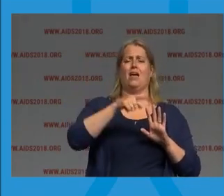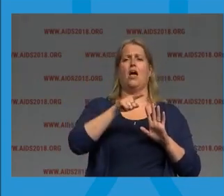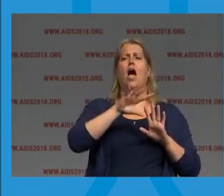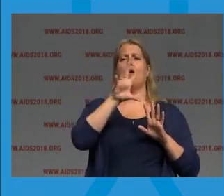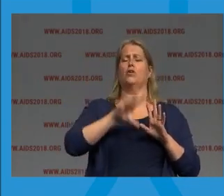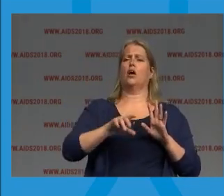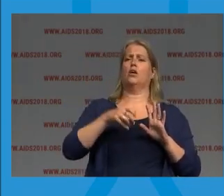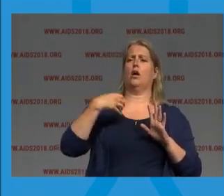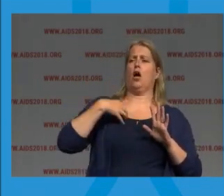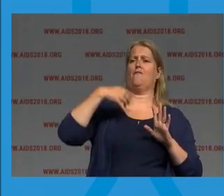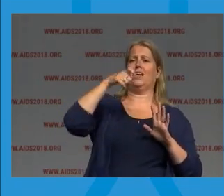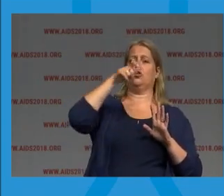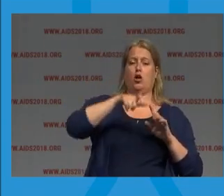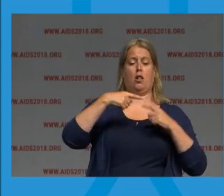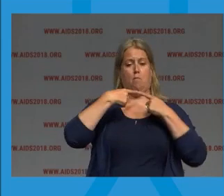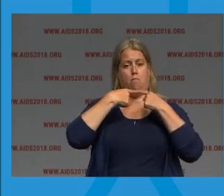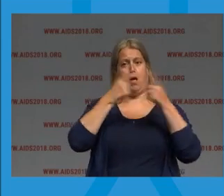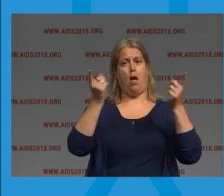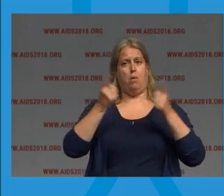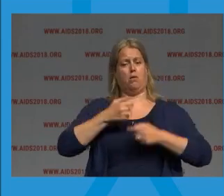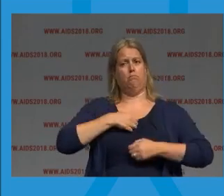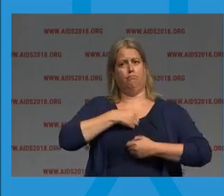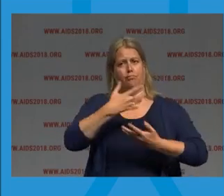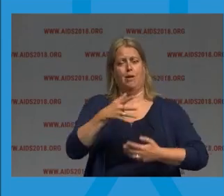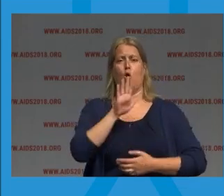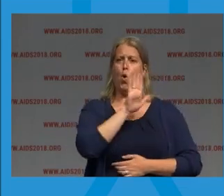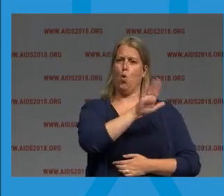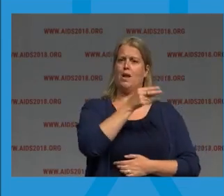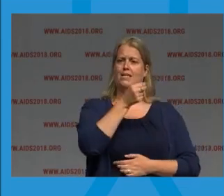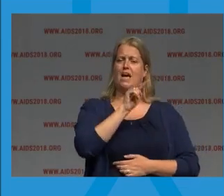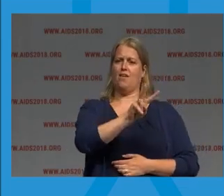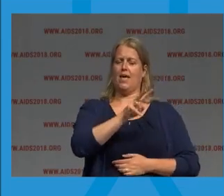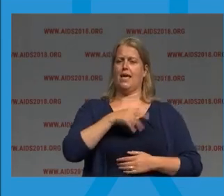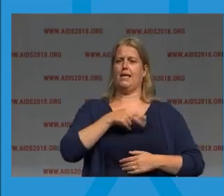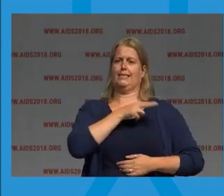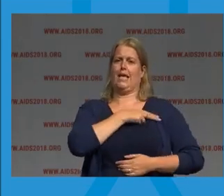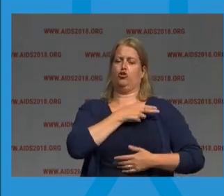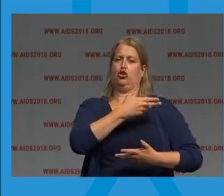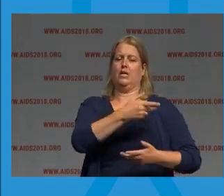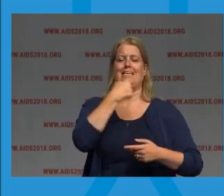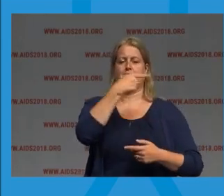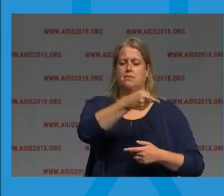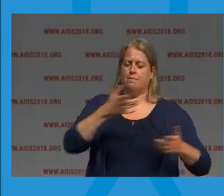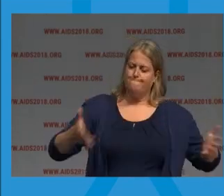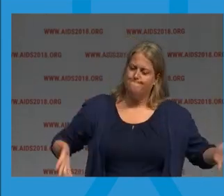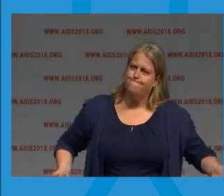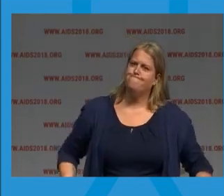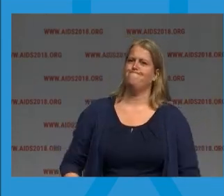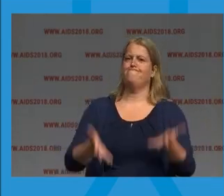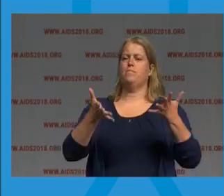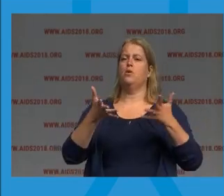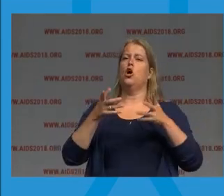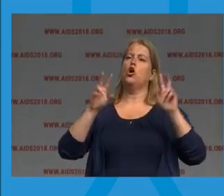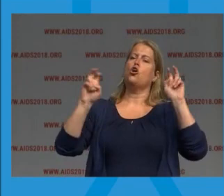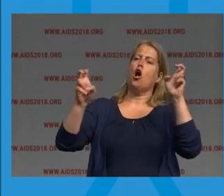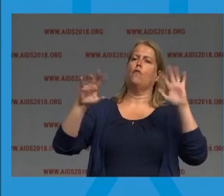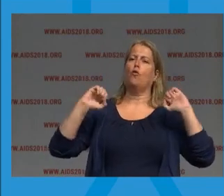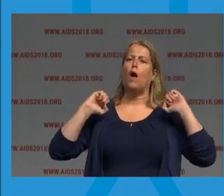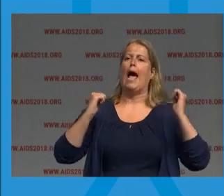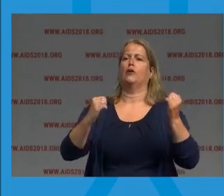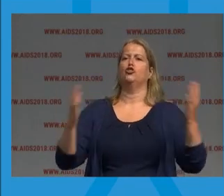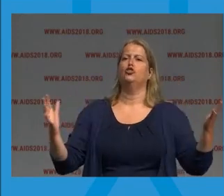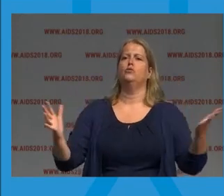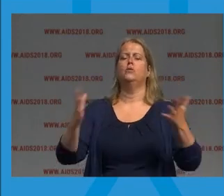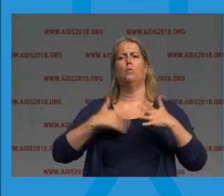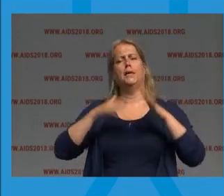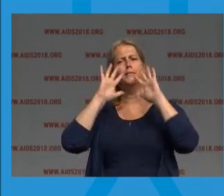his HIV status, inspired us to a political call of action towards addressing the